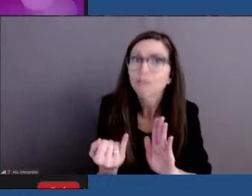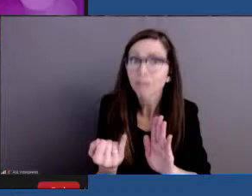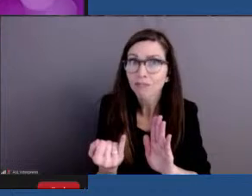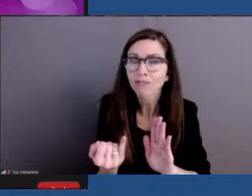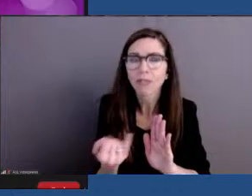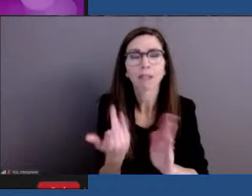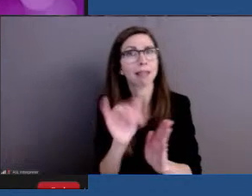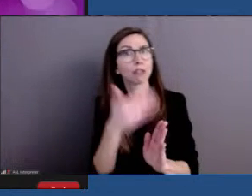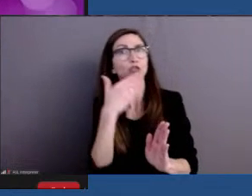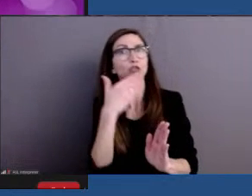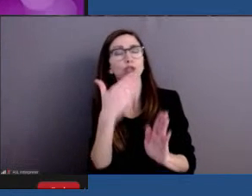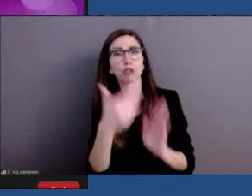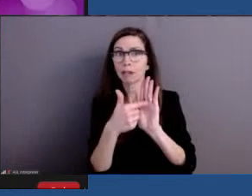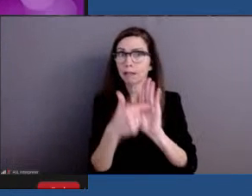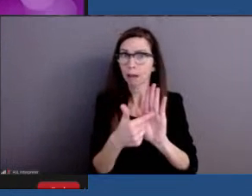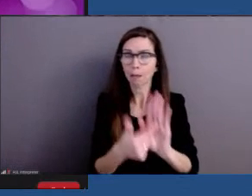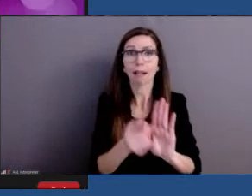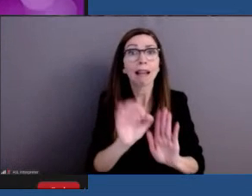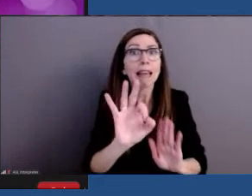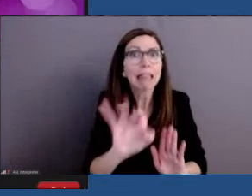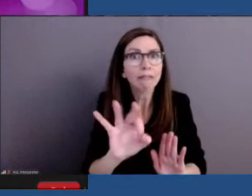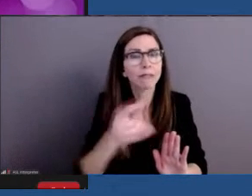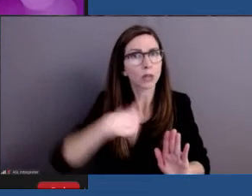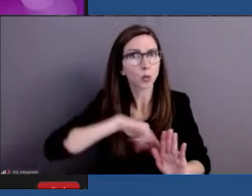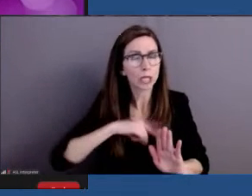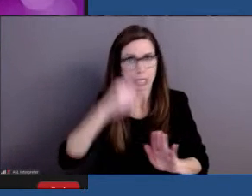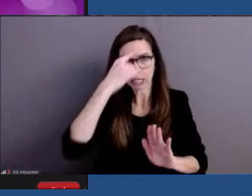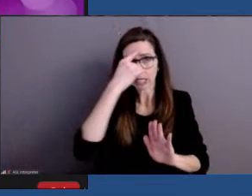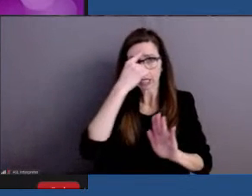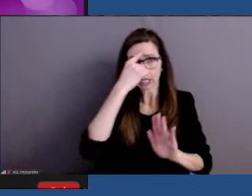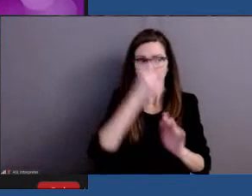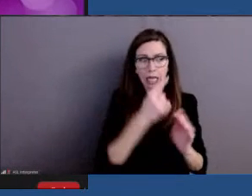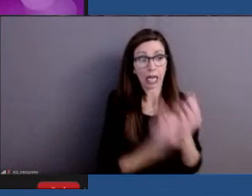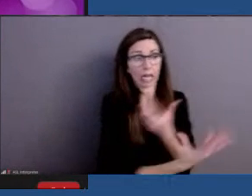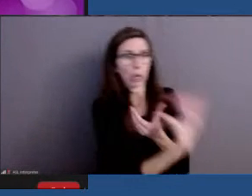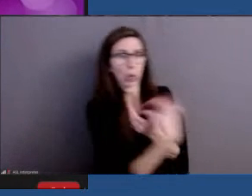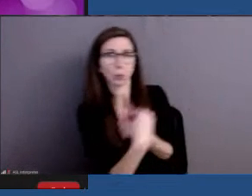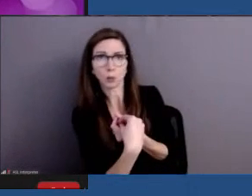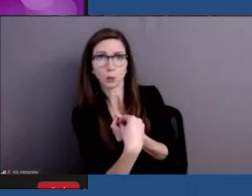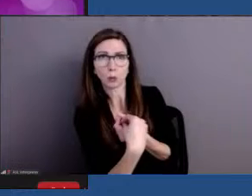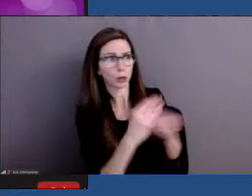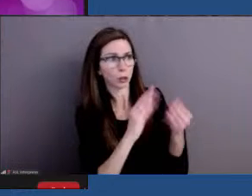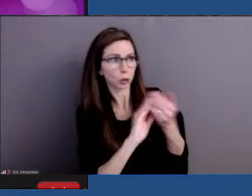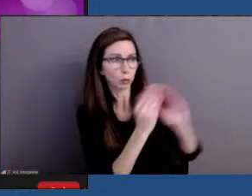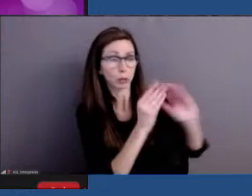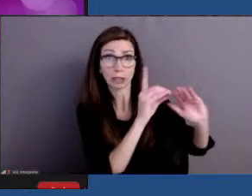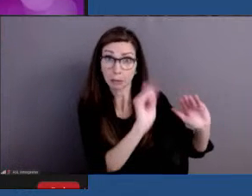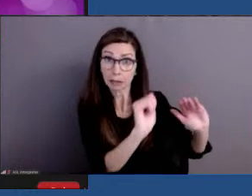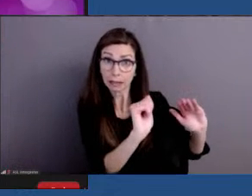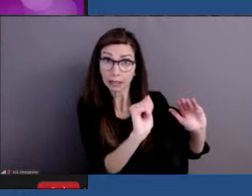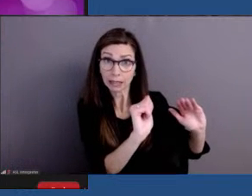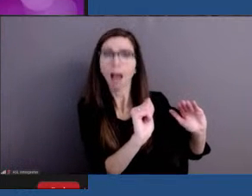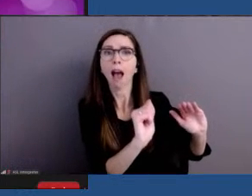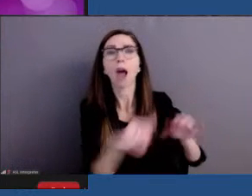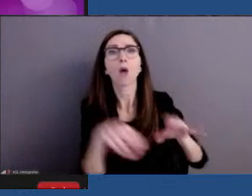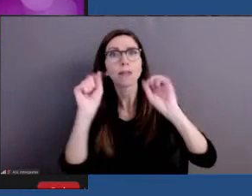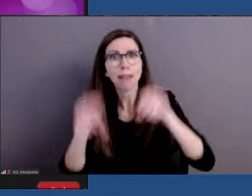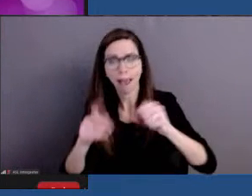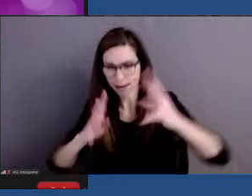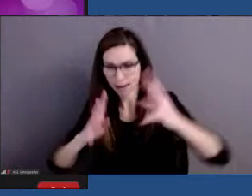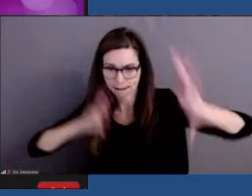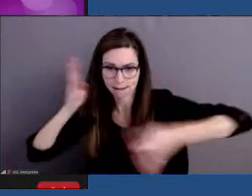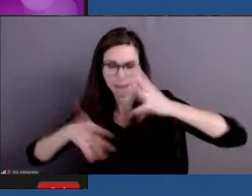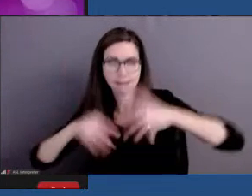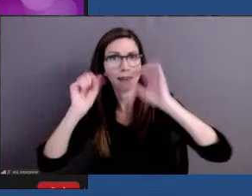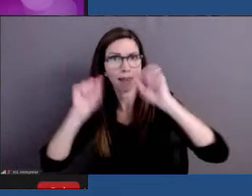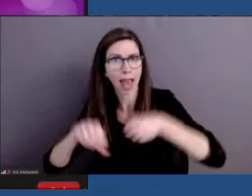innovate when we include disabled voices from the very beginning. Our committee has provided advice many times to